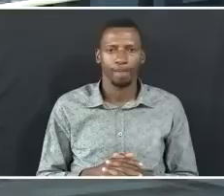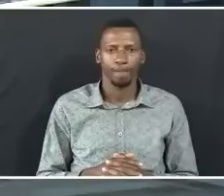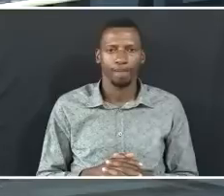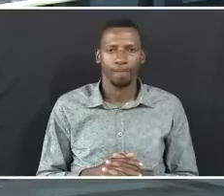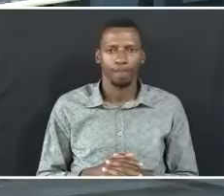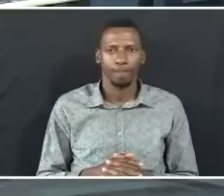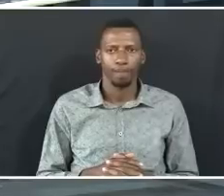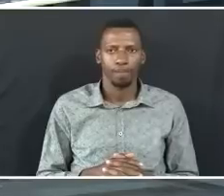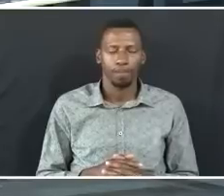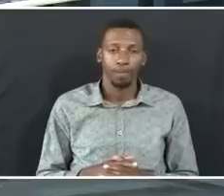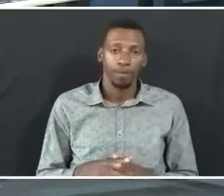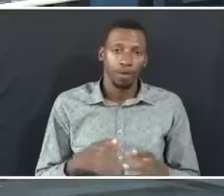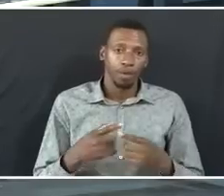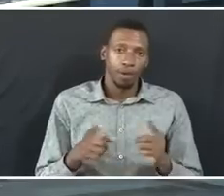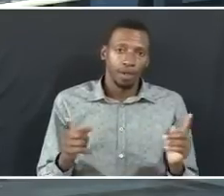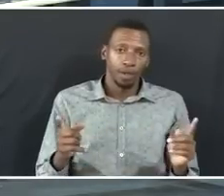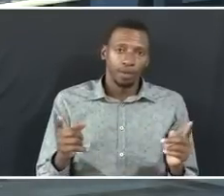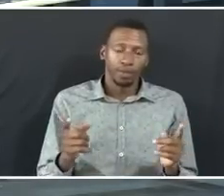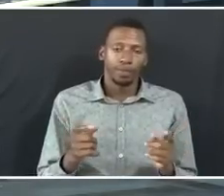Either way,